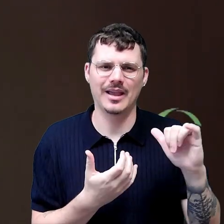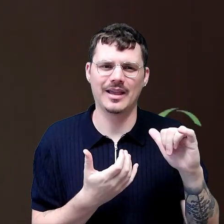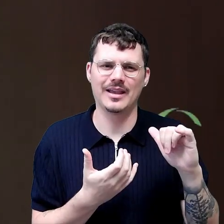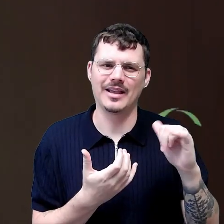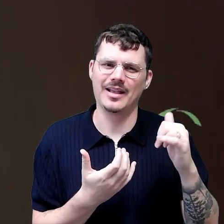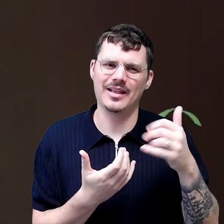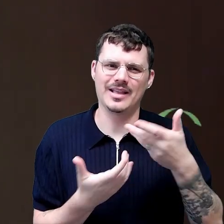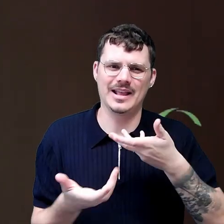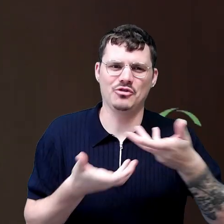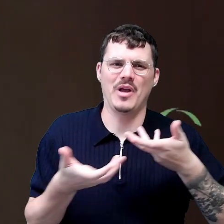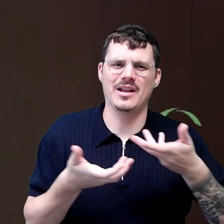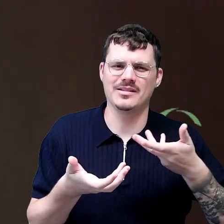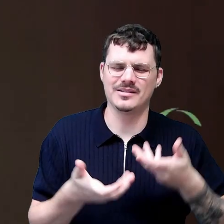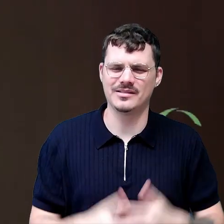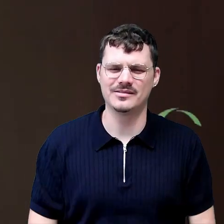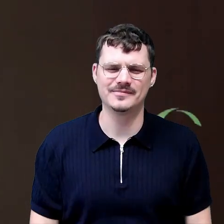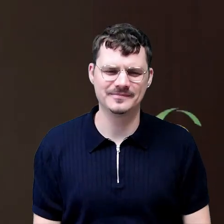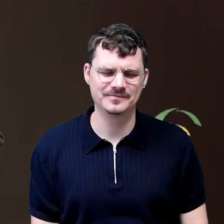interact, right?